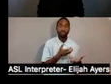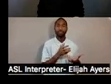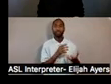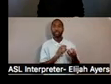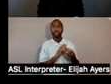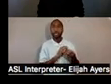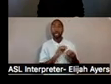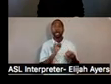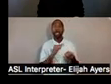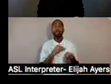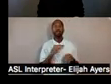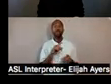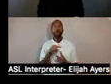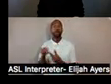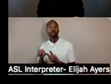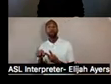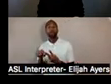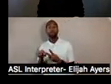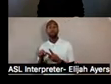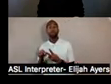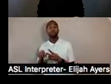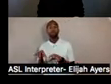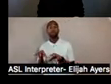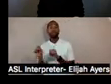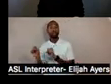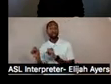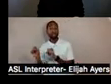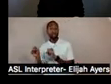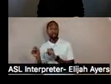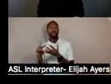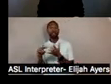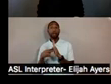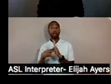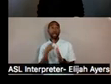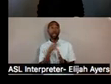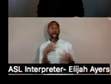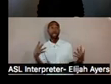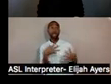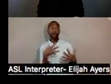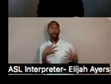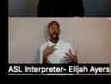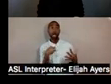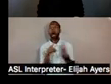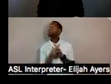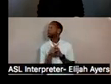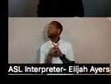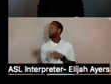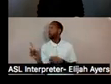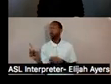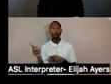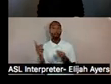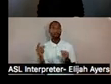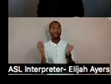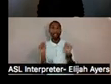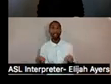If we go into a fight state, that is our body saying, that thing is really scary. I'm gonna get us away from it as fast as we